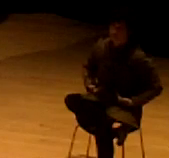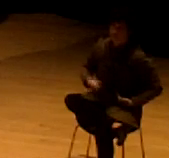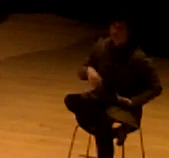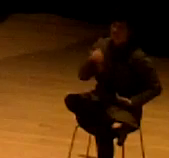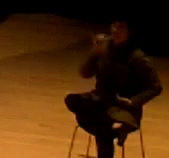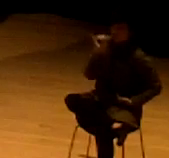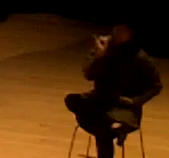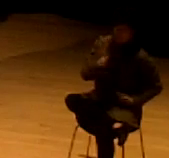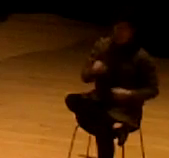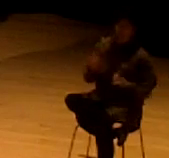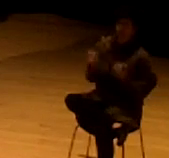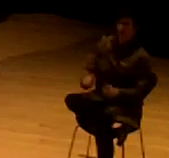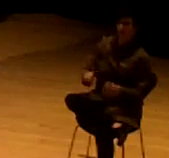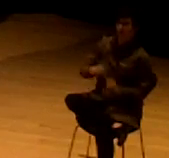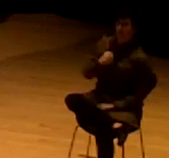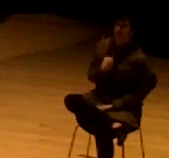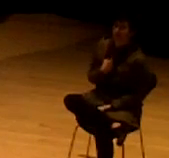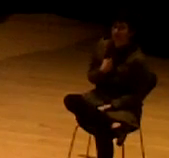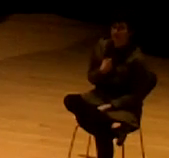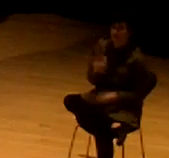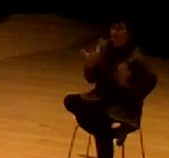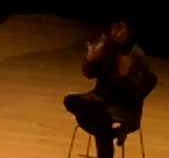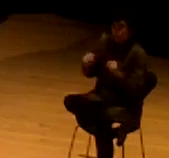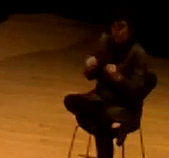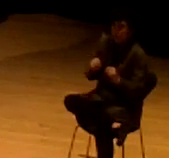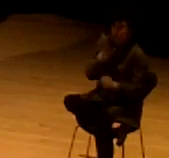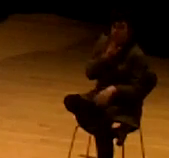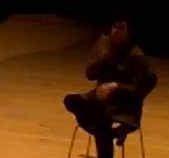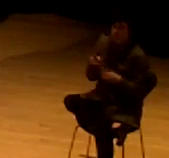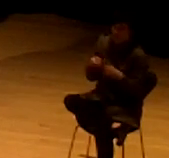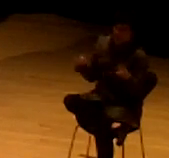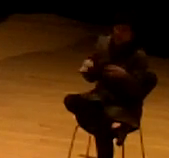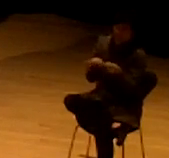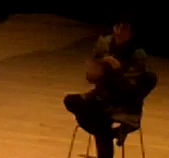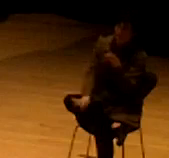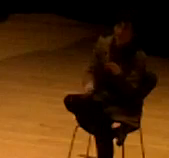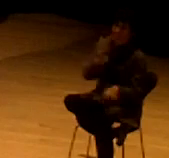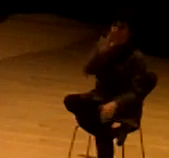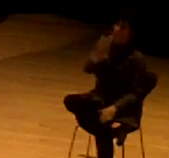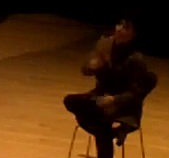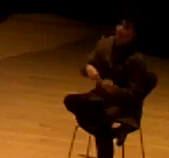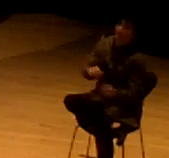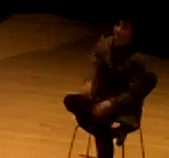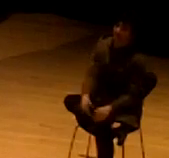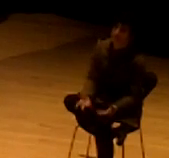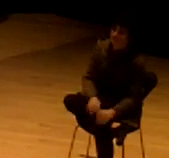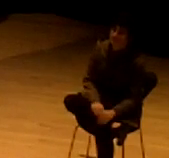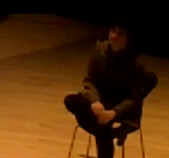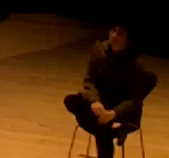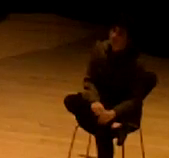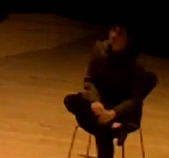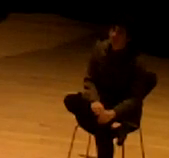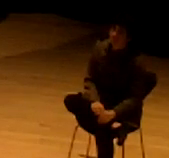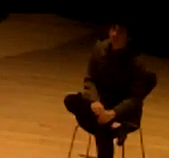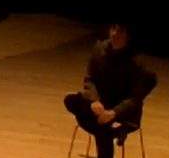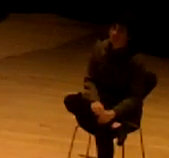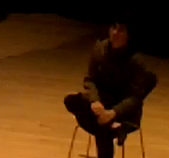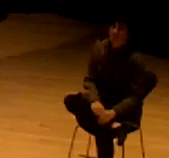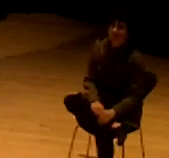to talk very simply and plainly, and then put it into action.